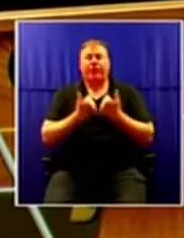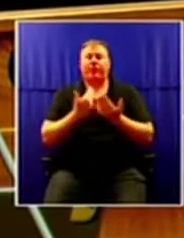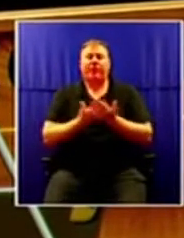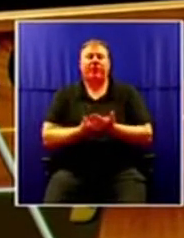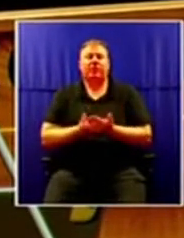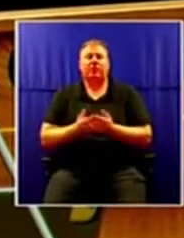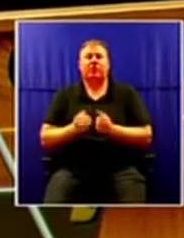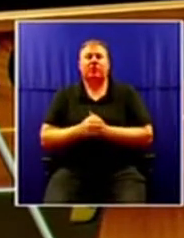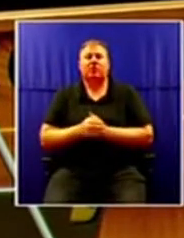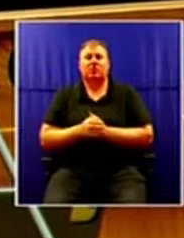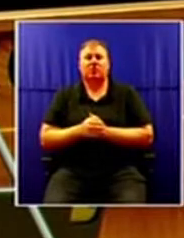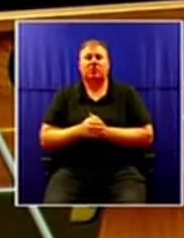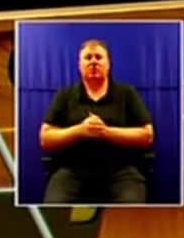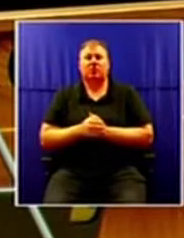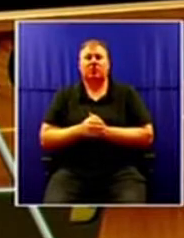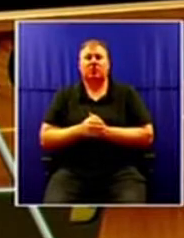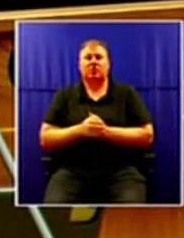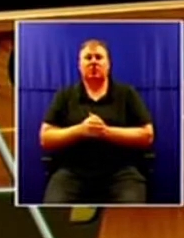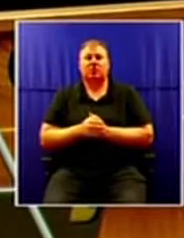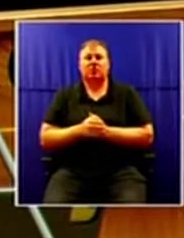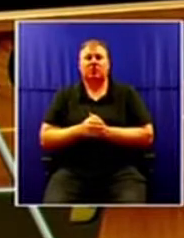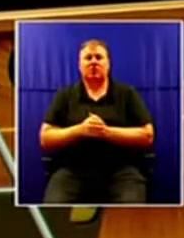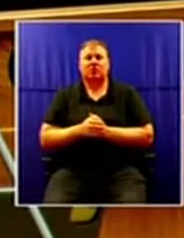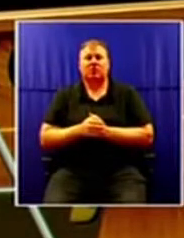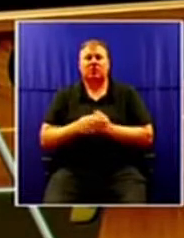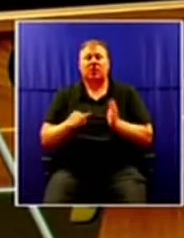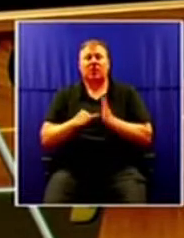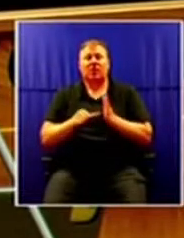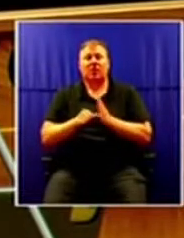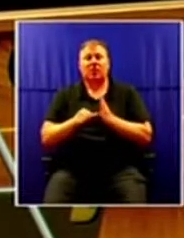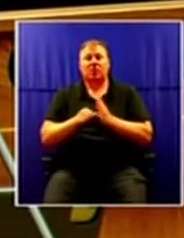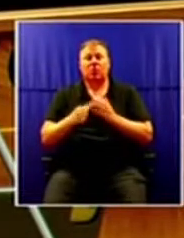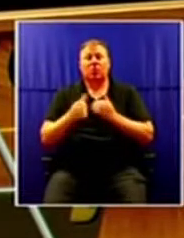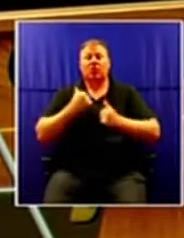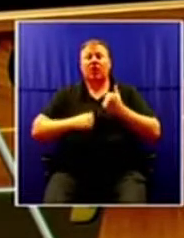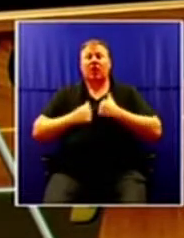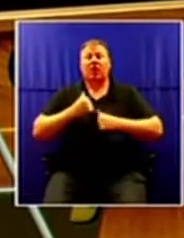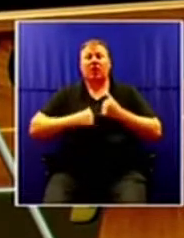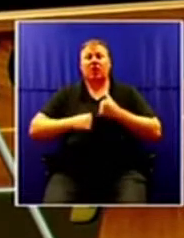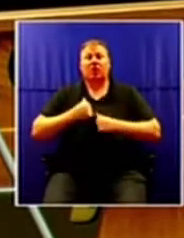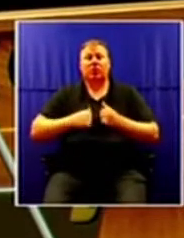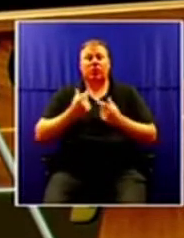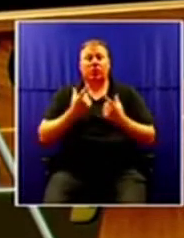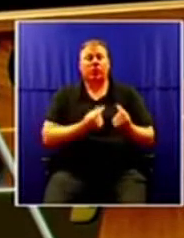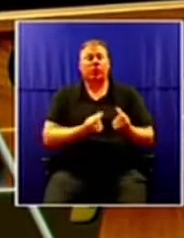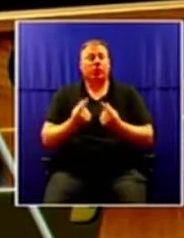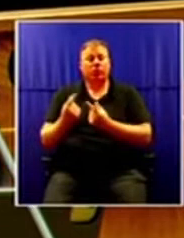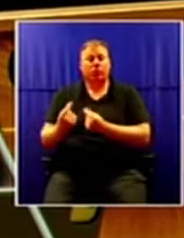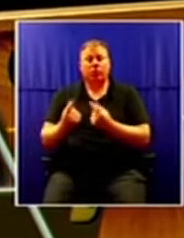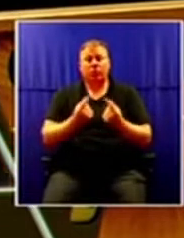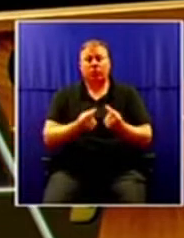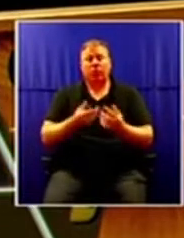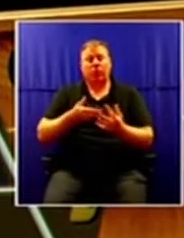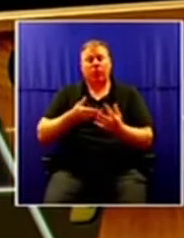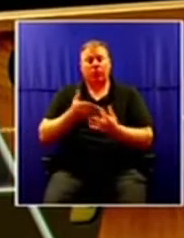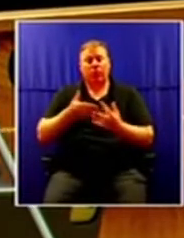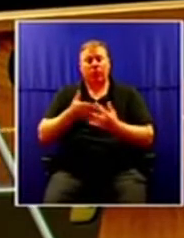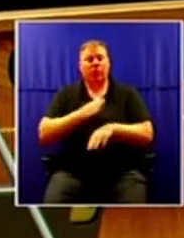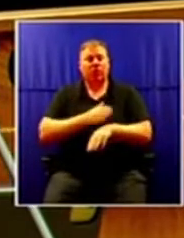Now, we are undertaking these critical actions at a time of great challenge and great difficulty.